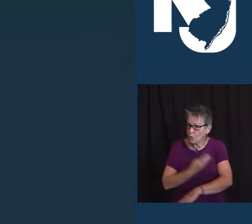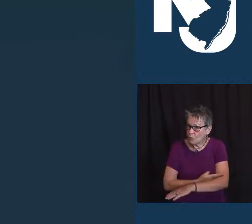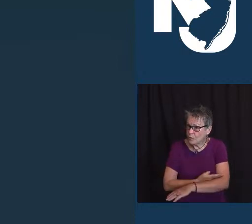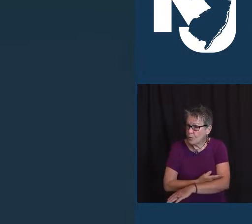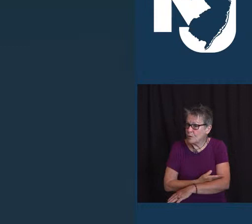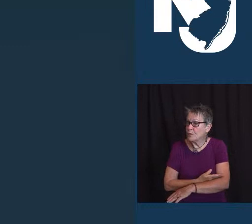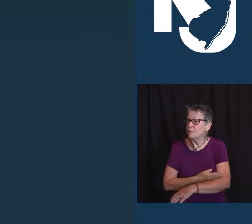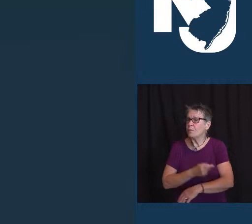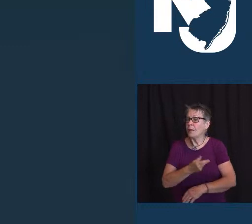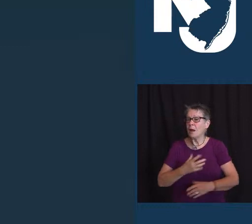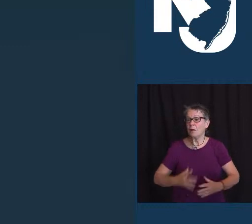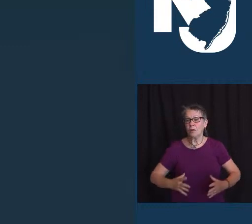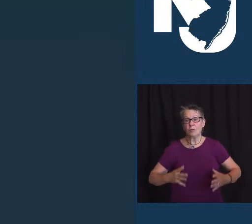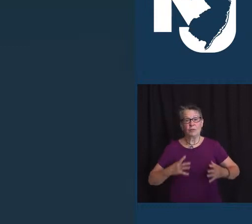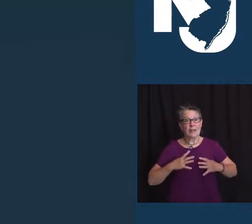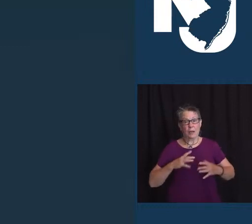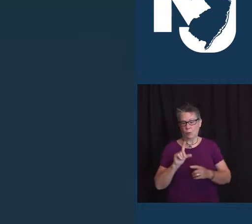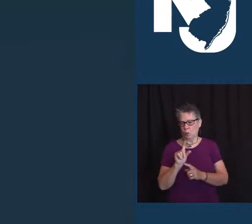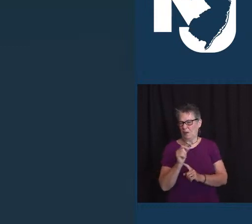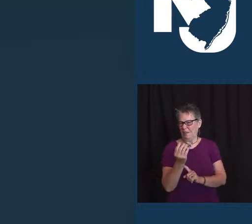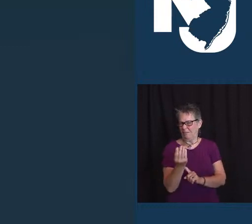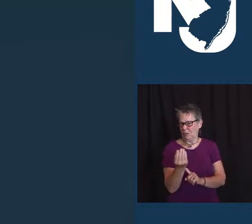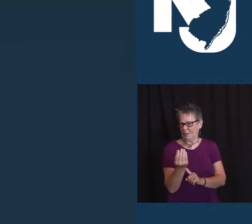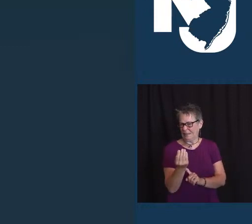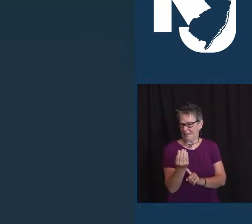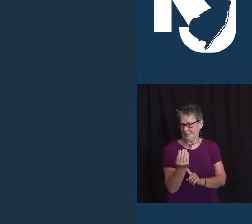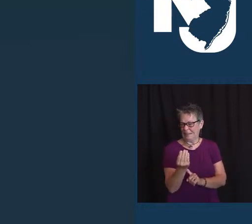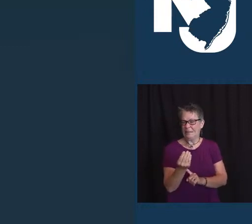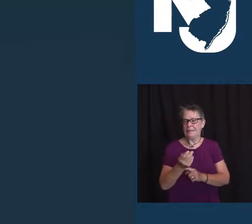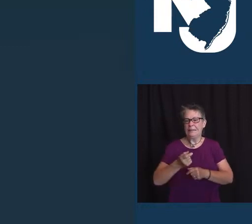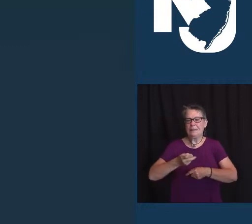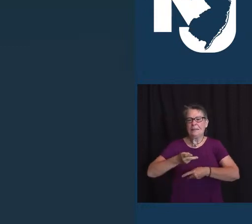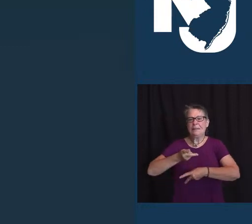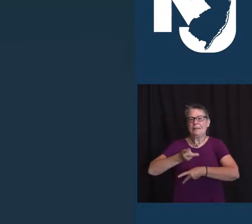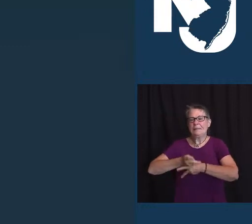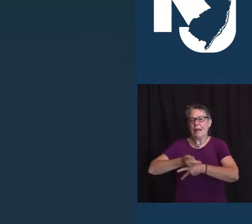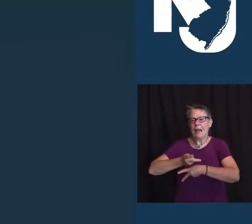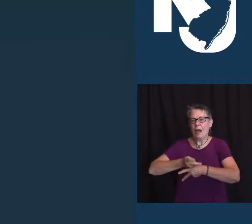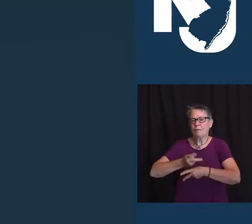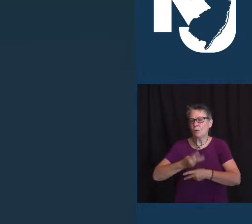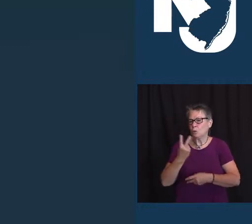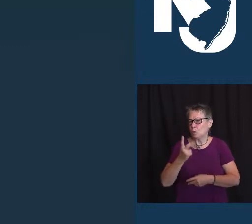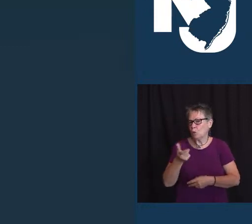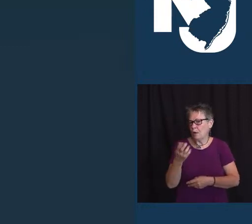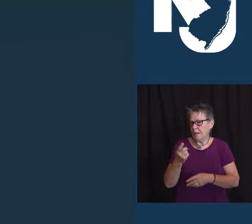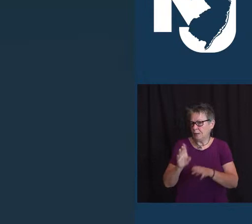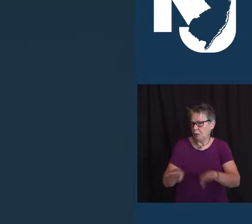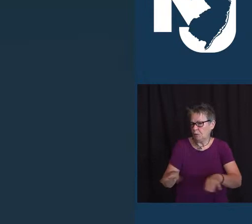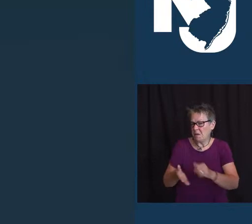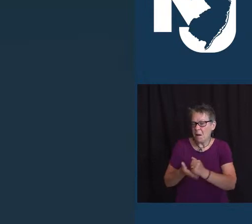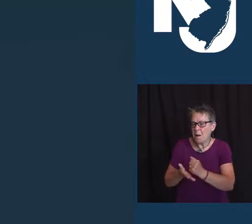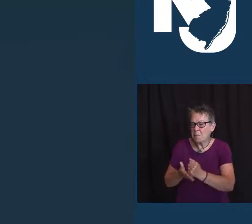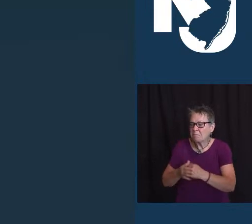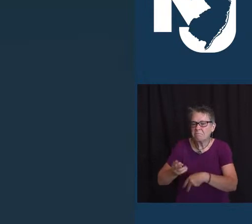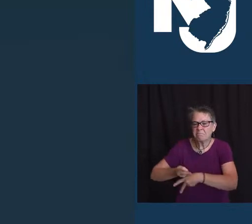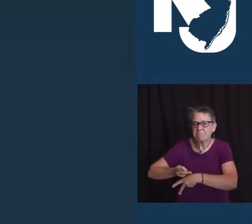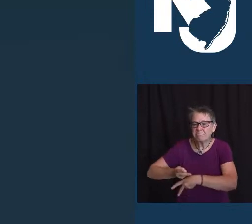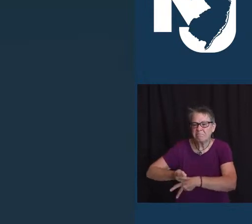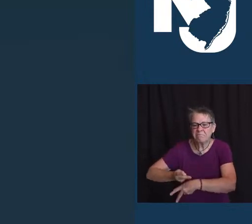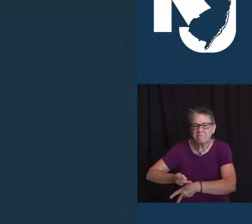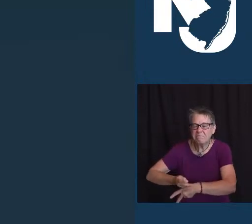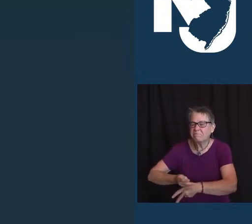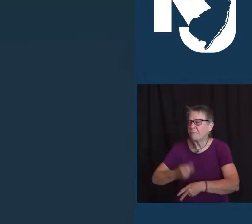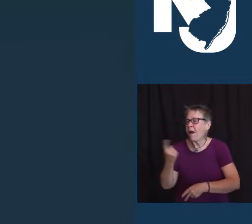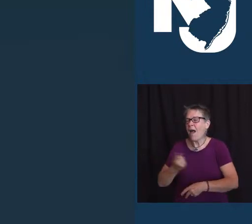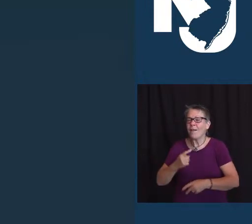grandkids. Her surviving family notes that she always had a huge smile on her face when the kids were around.